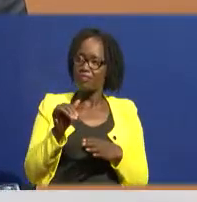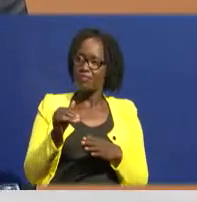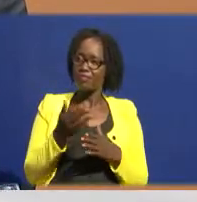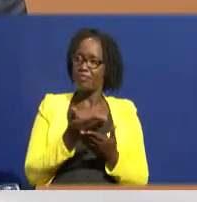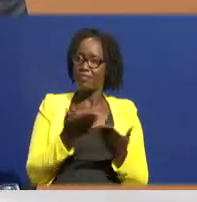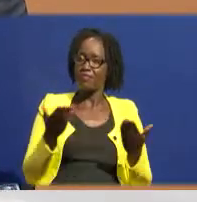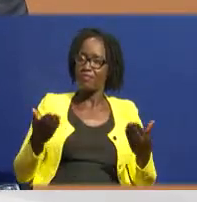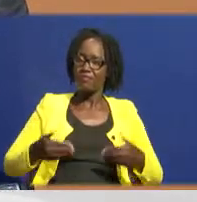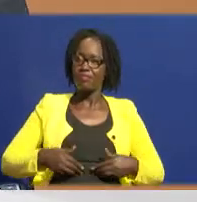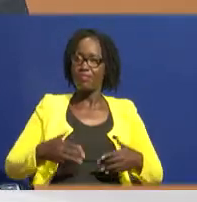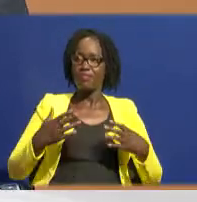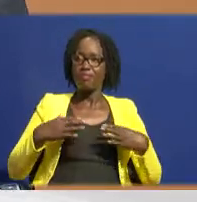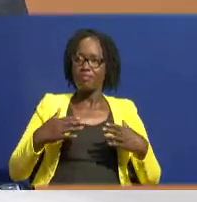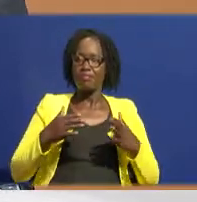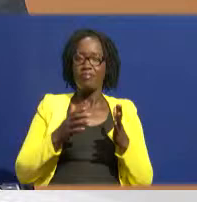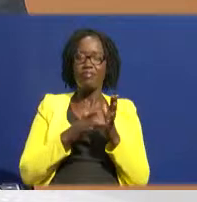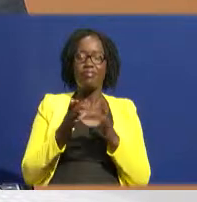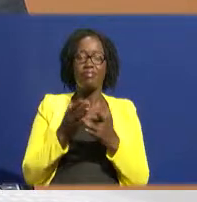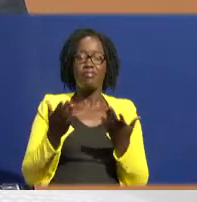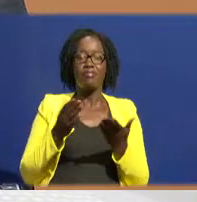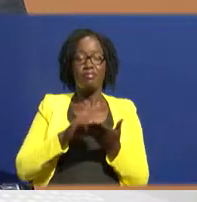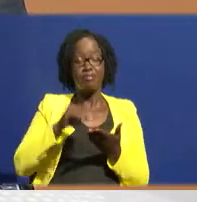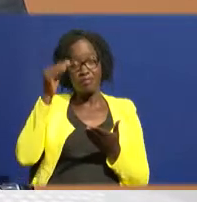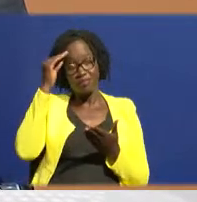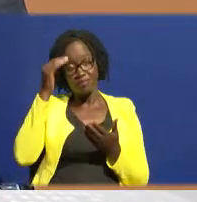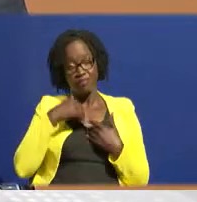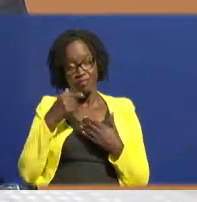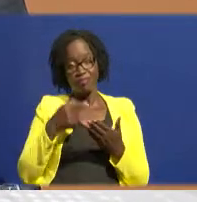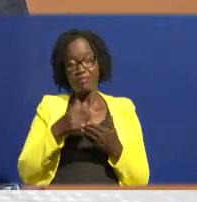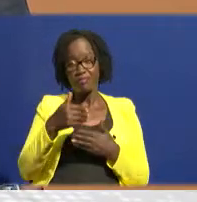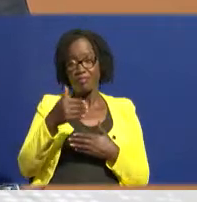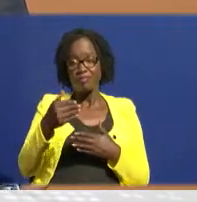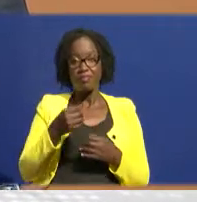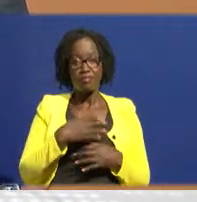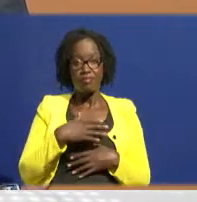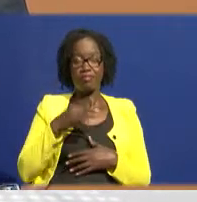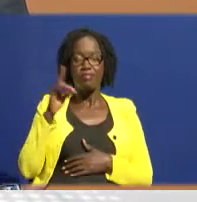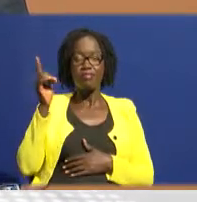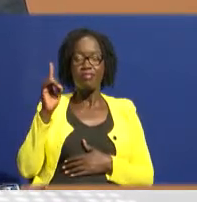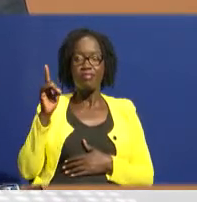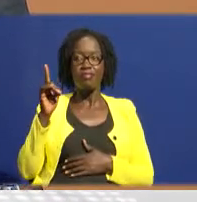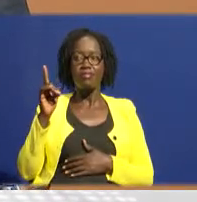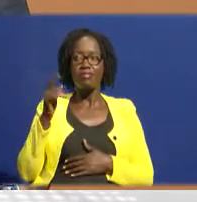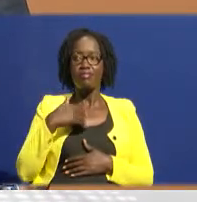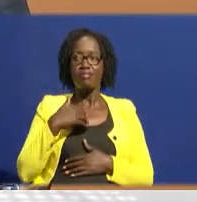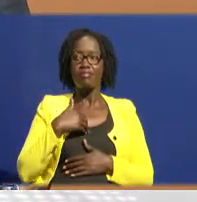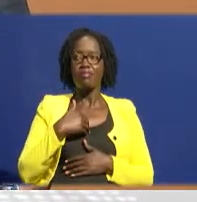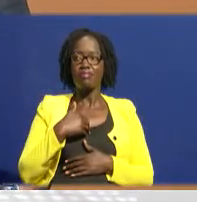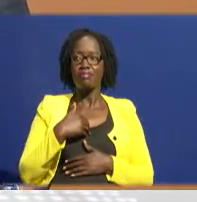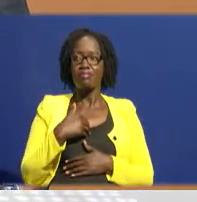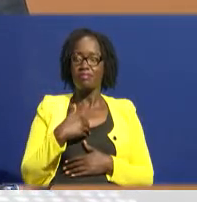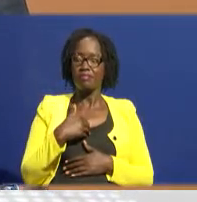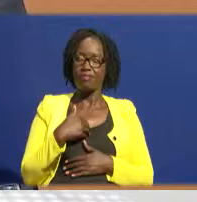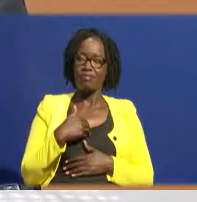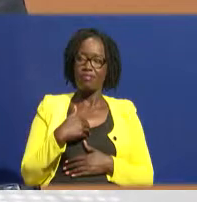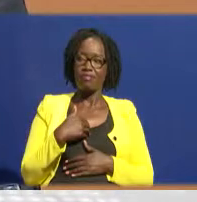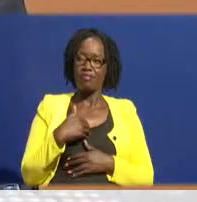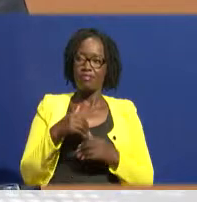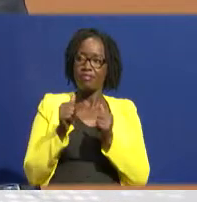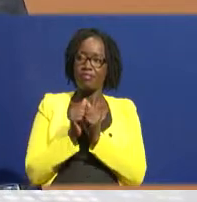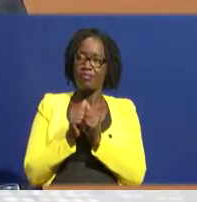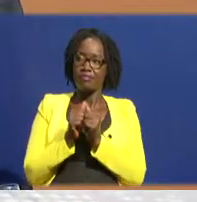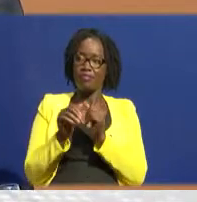young people are having a Bible study every week, and you will be shocked. Like in Nairobi, we have got, say,